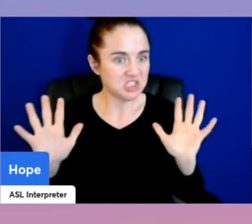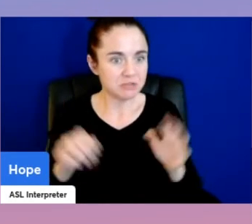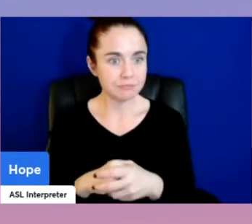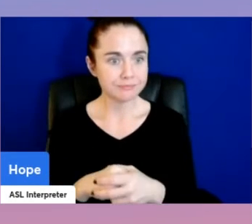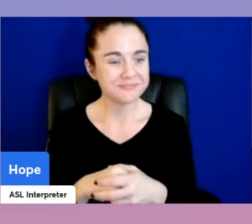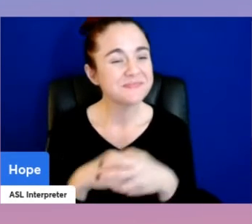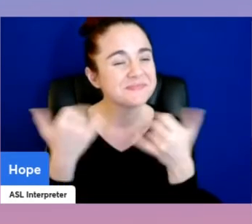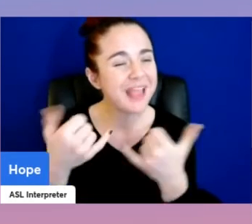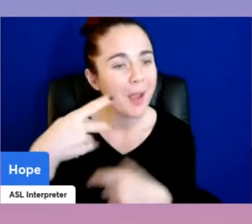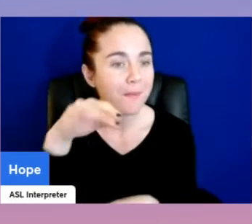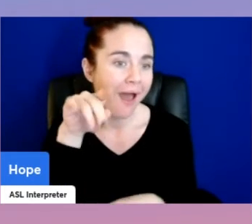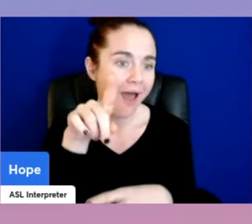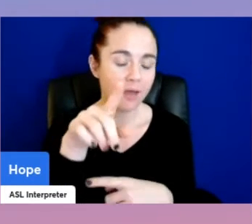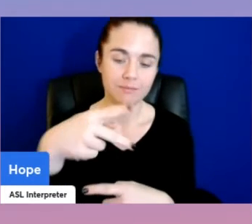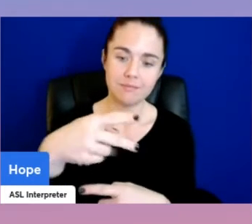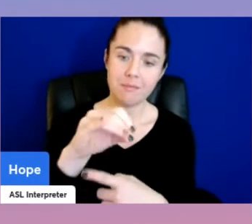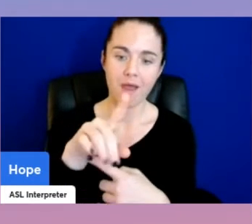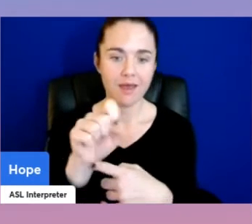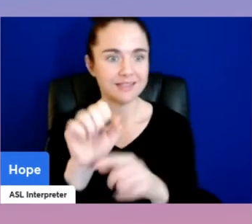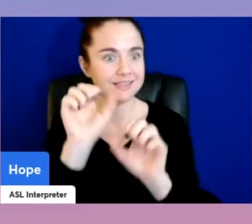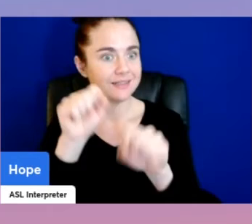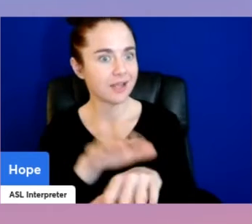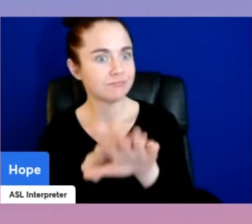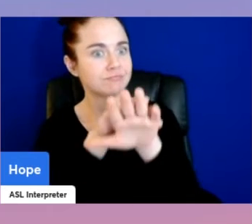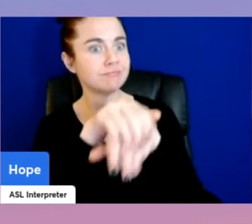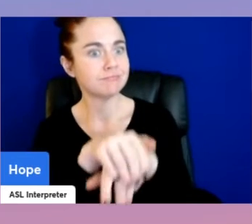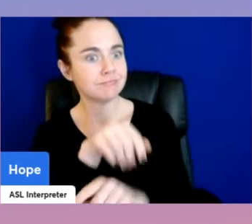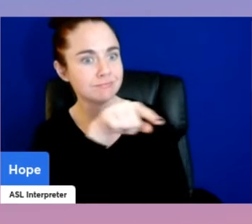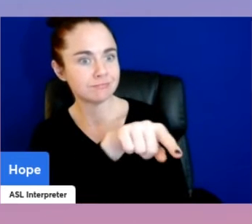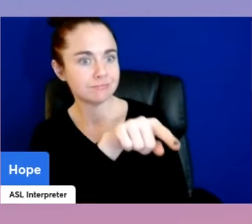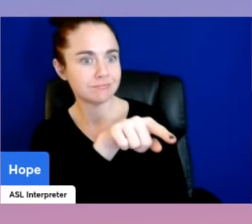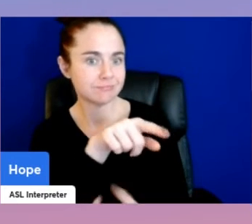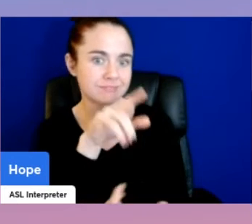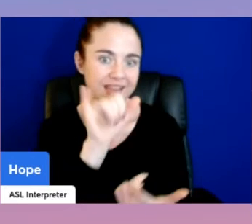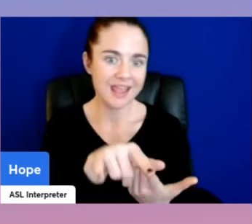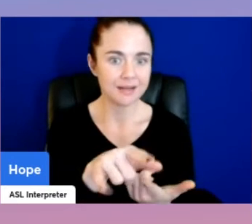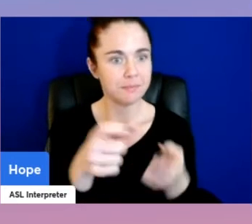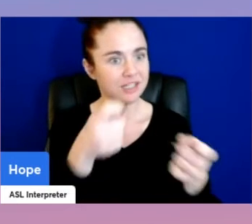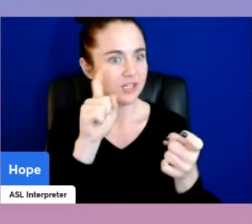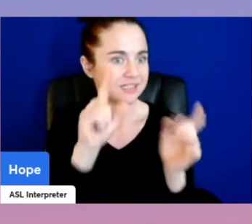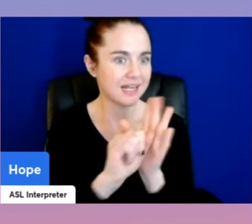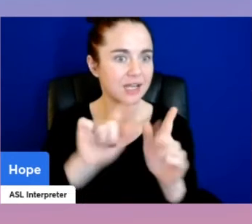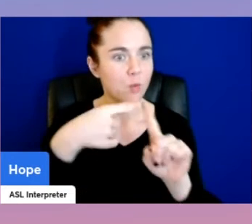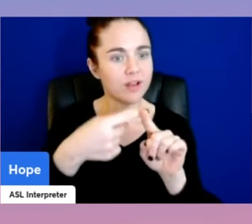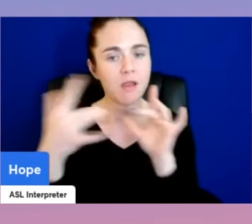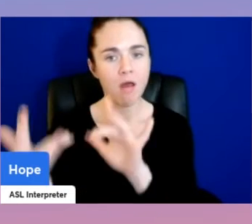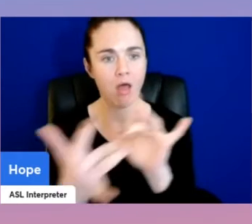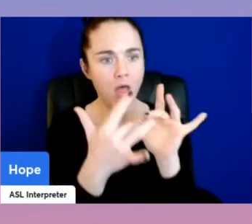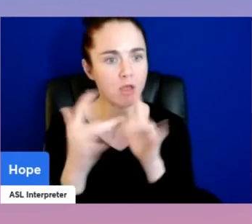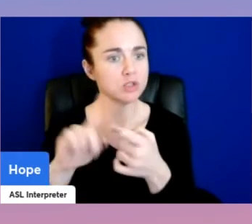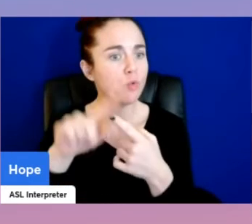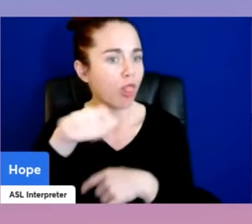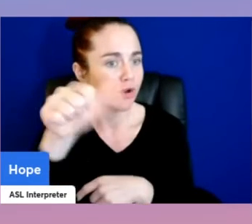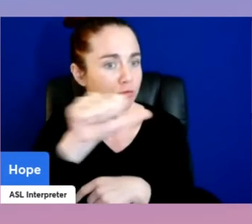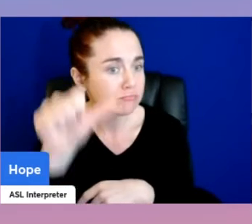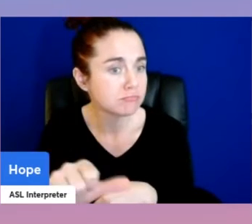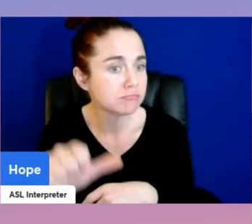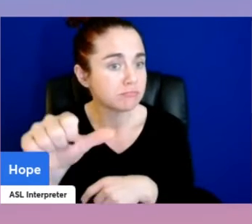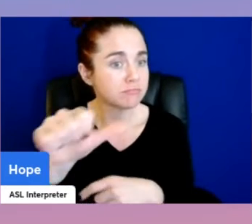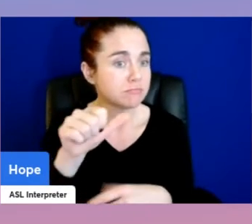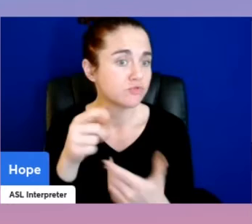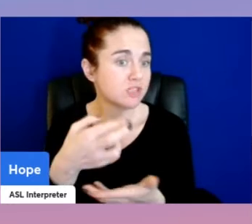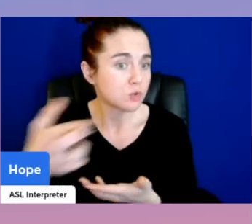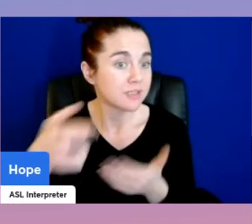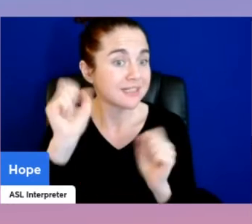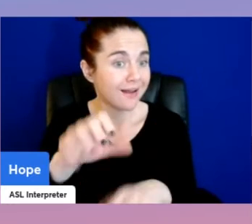able to impersonate this managed identity whenever they talk to different Azure resources. And we can just add role assignments